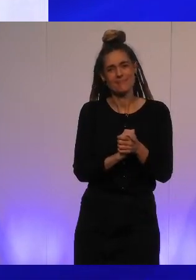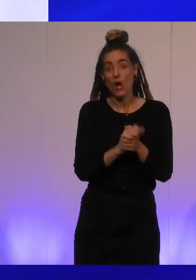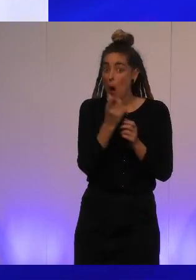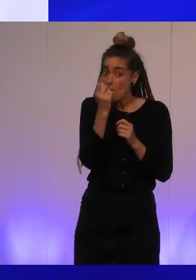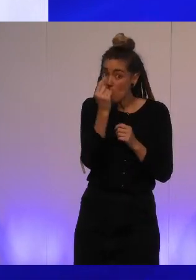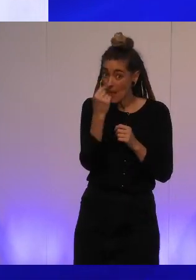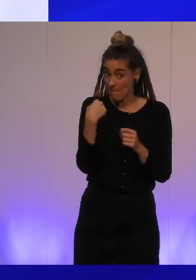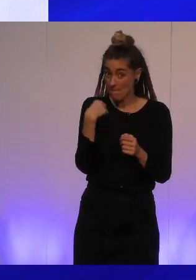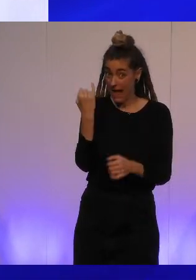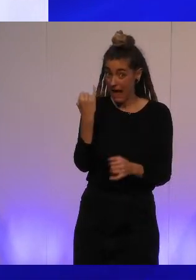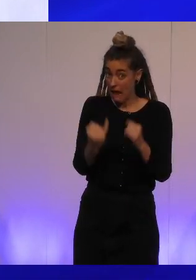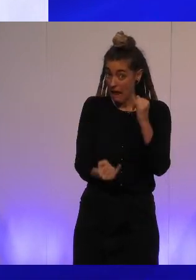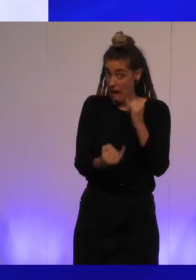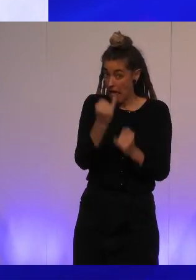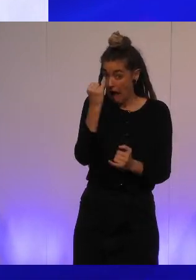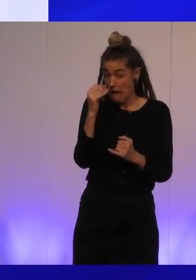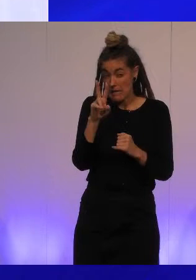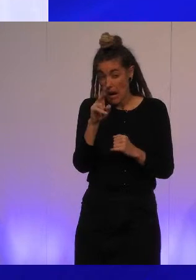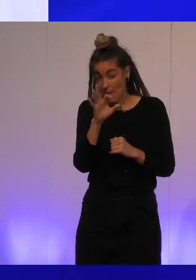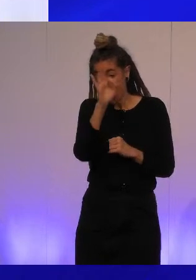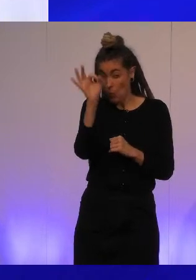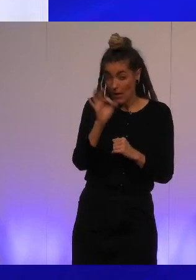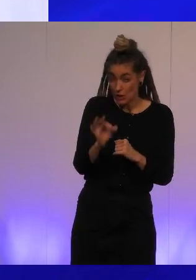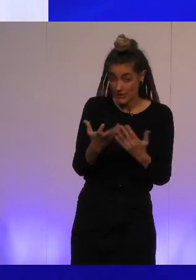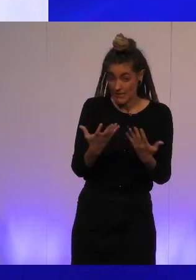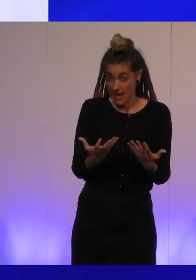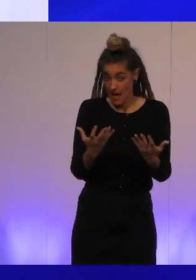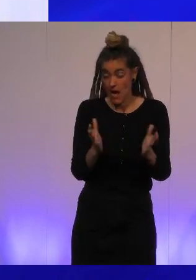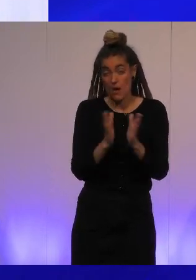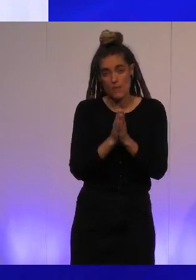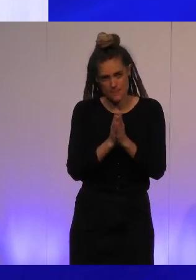probably last couple of questions now, really.